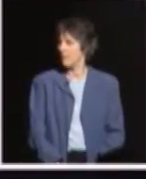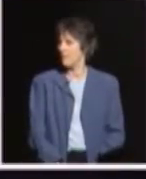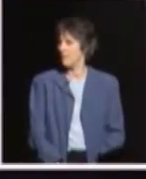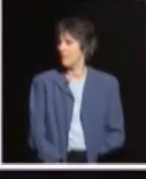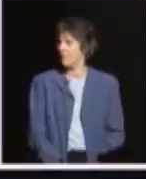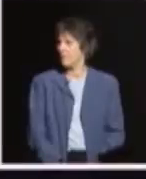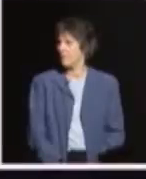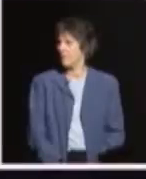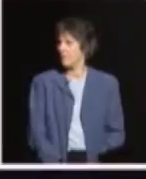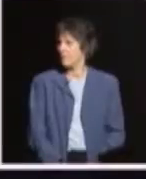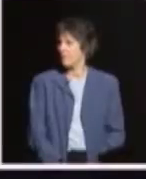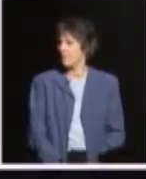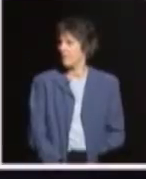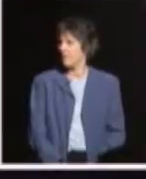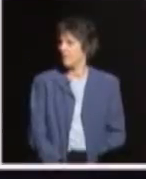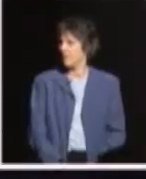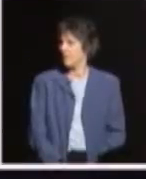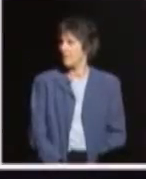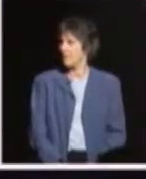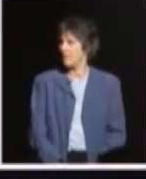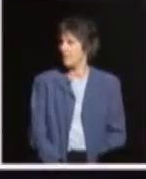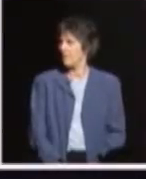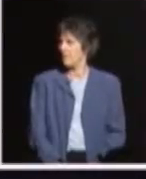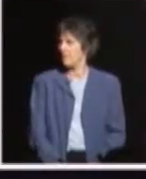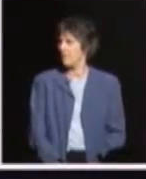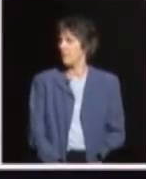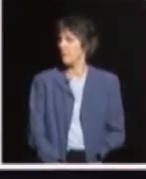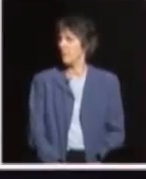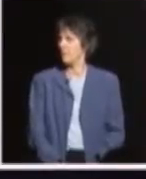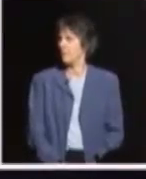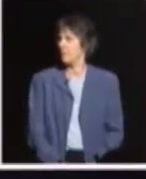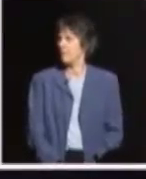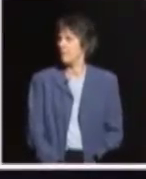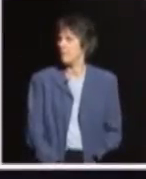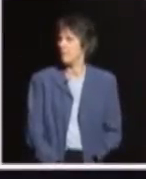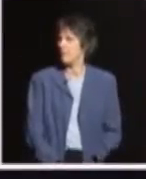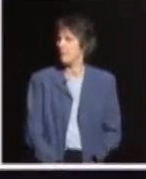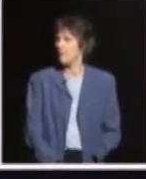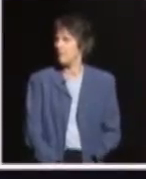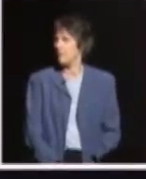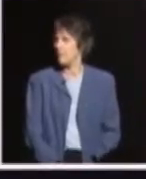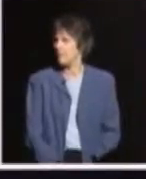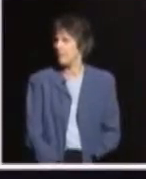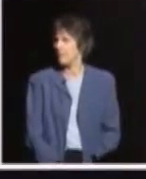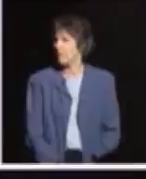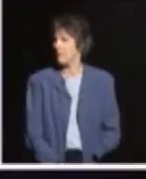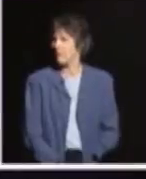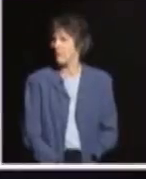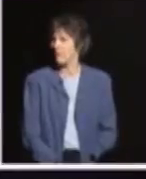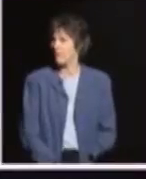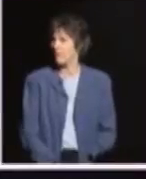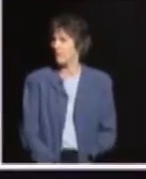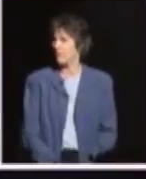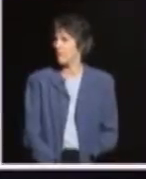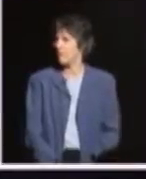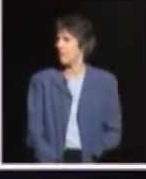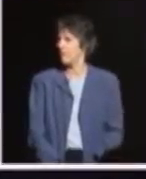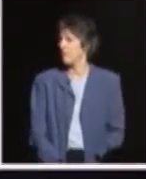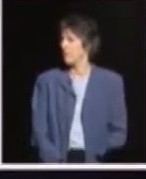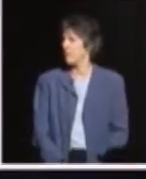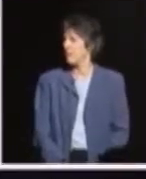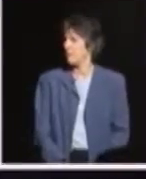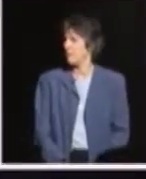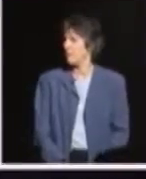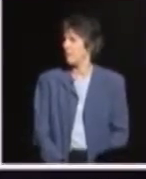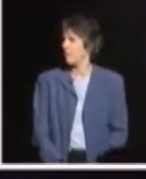many that have captioned programs. So we're feeling not included in here. You